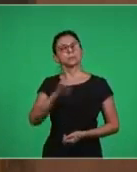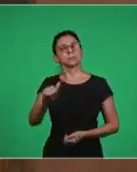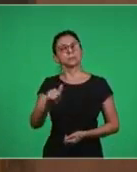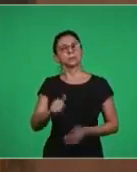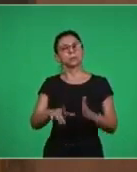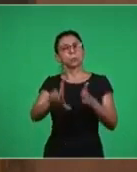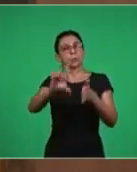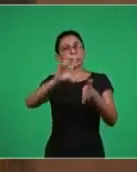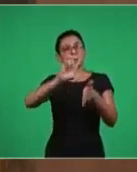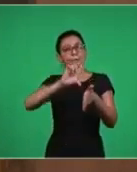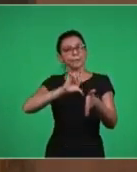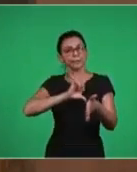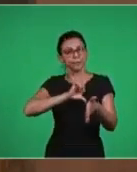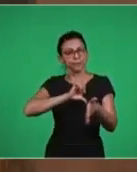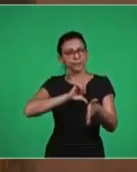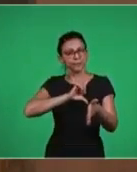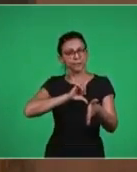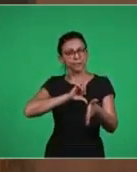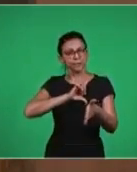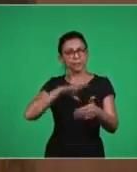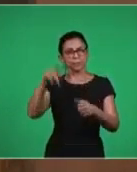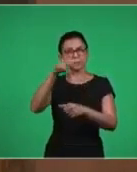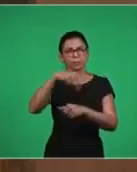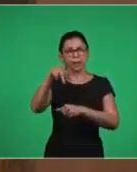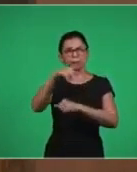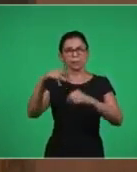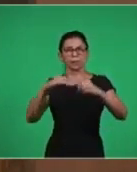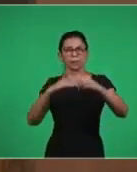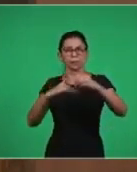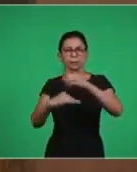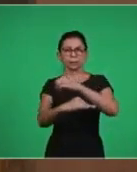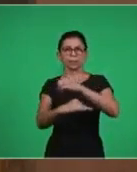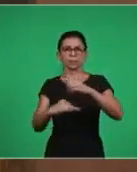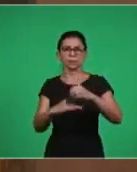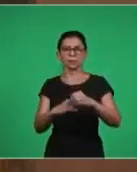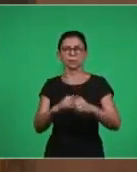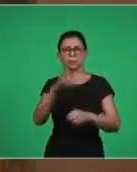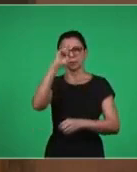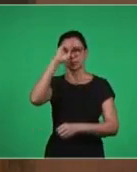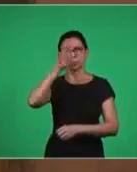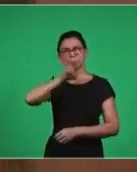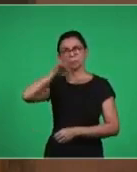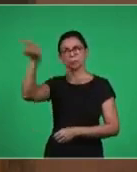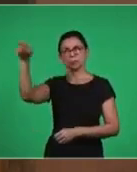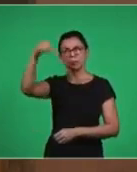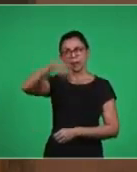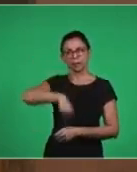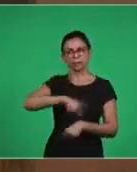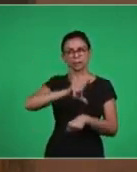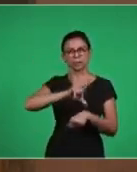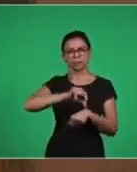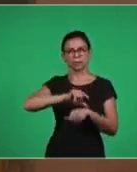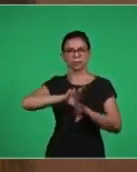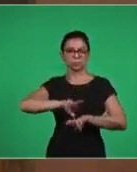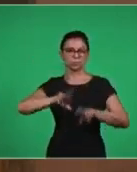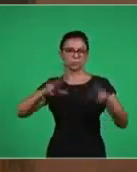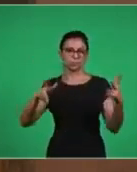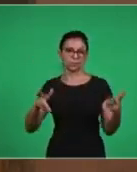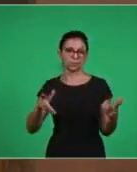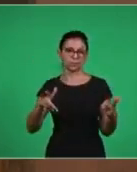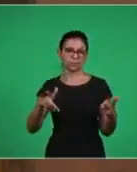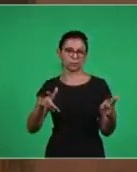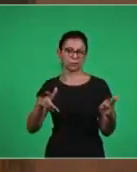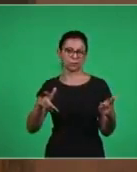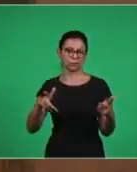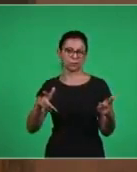24 hours before the countries in Oceania, because when it's midnight there, here is already a new